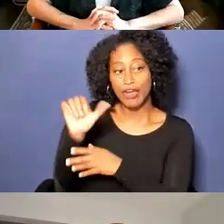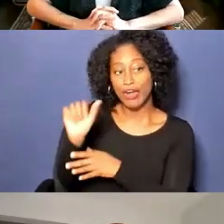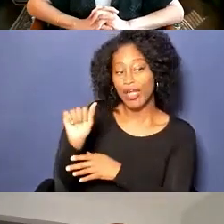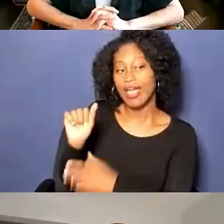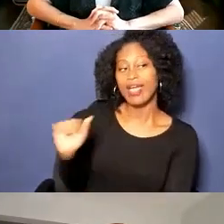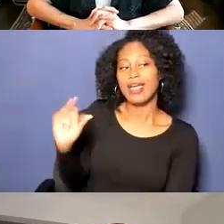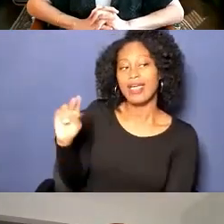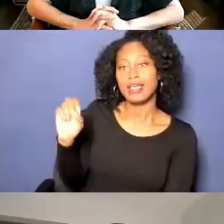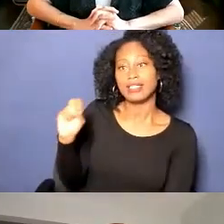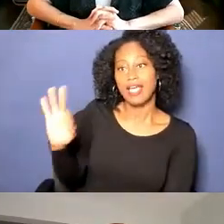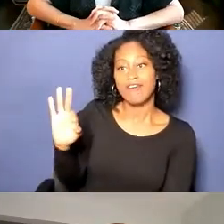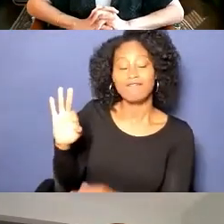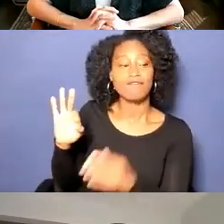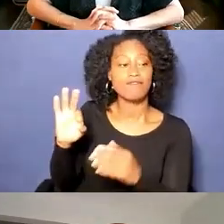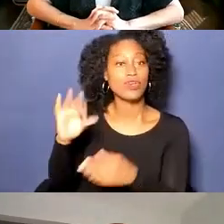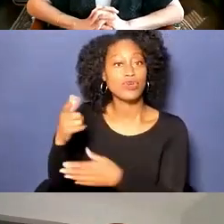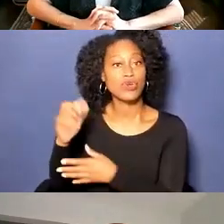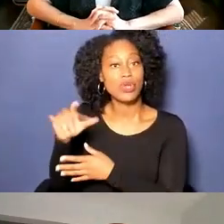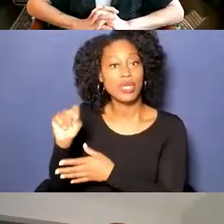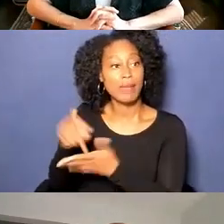Professional Development.